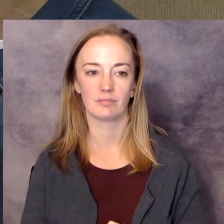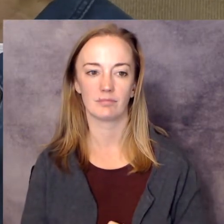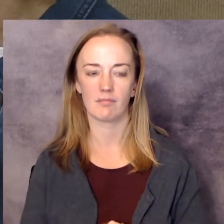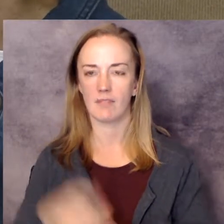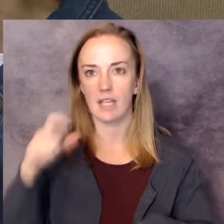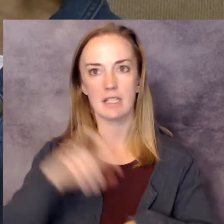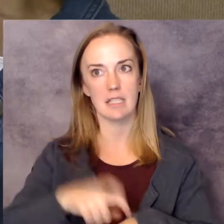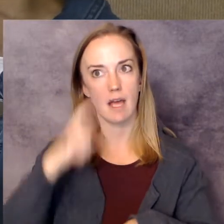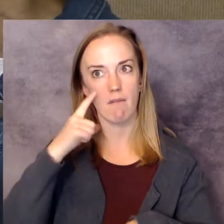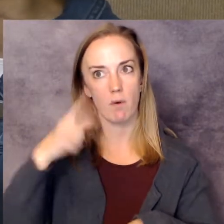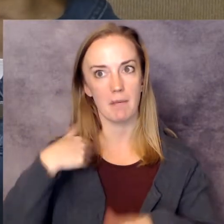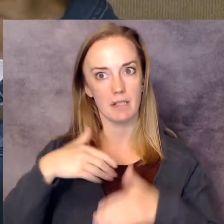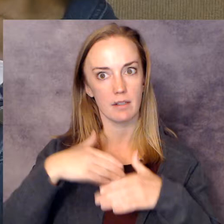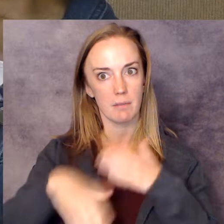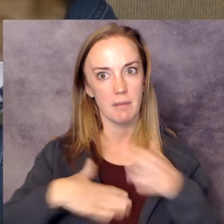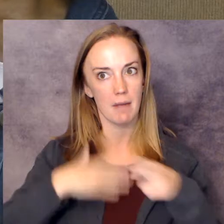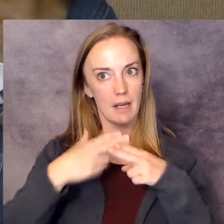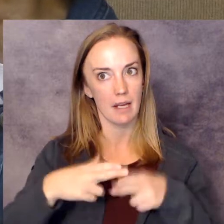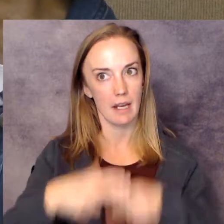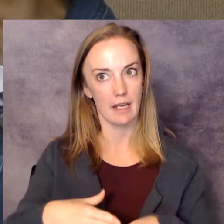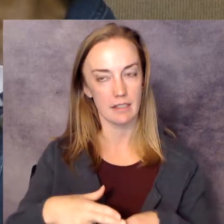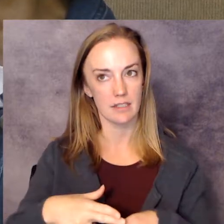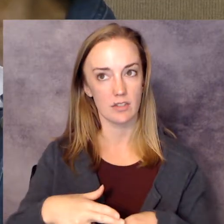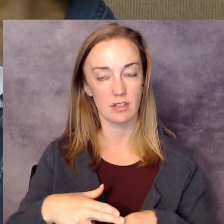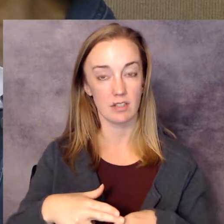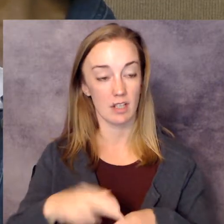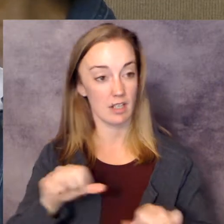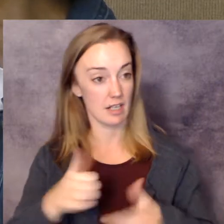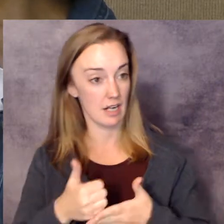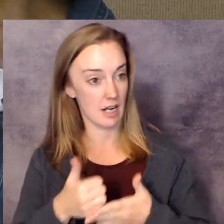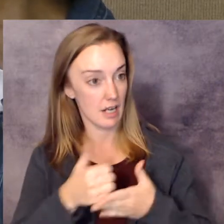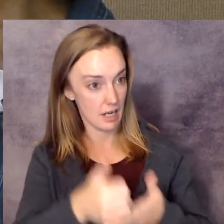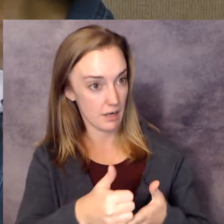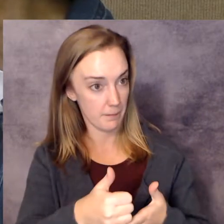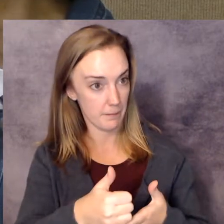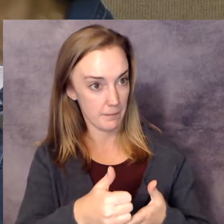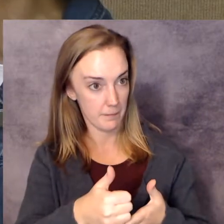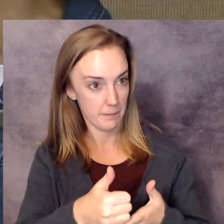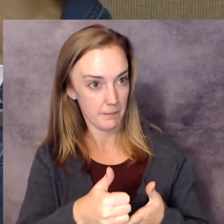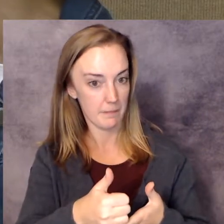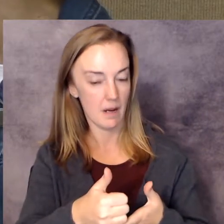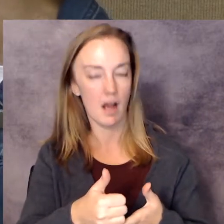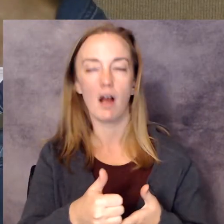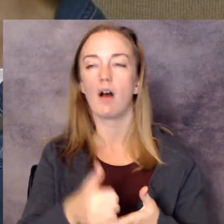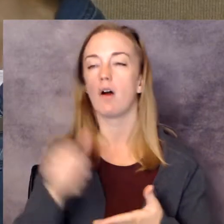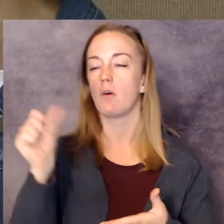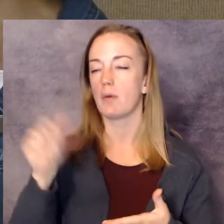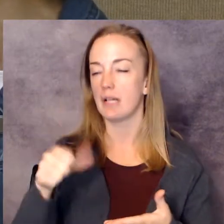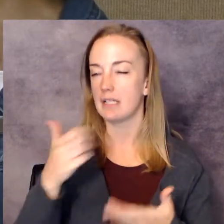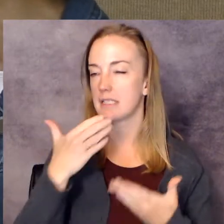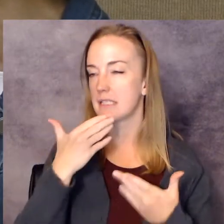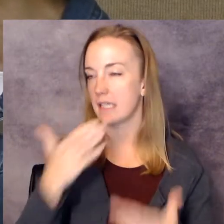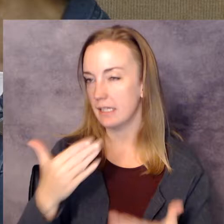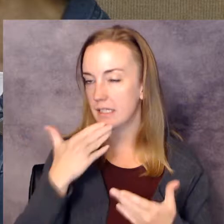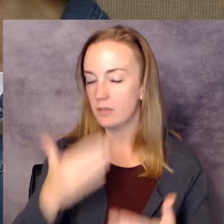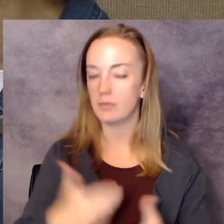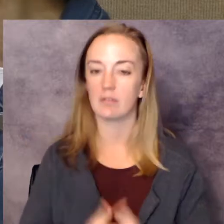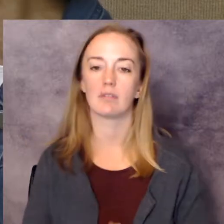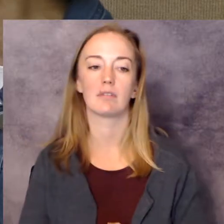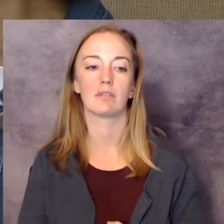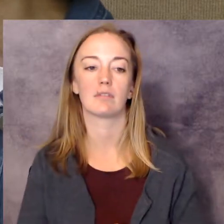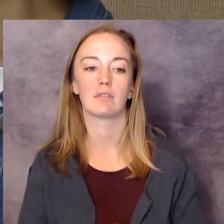"It's time for me to lay my eggs," she said. "Can I help?" asked Mr. Seahorse. "Oh, yes, thank you," said Mrs.